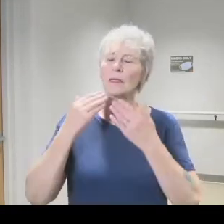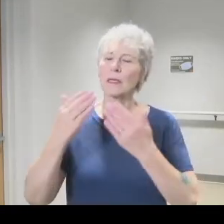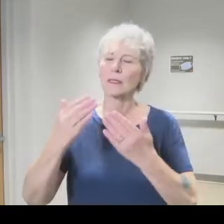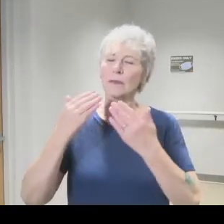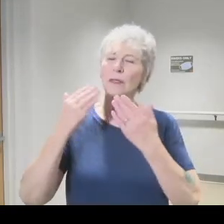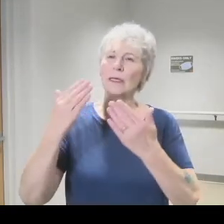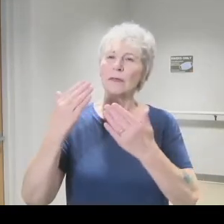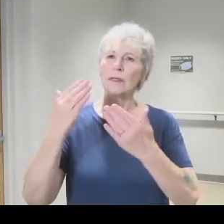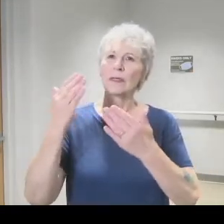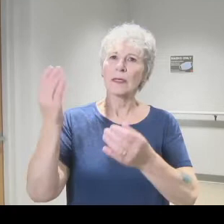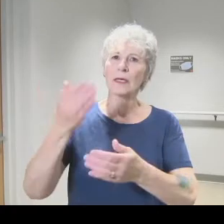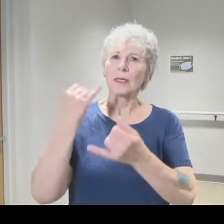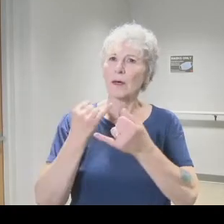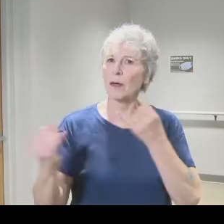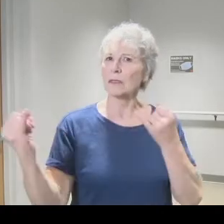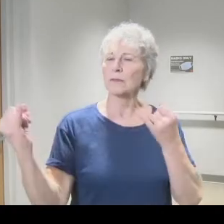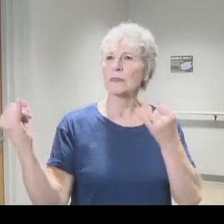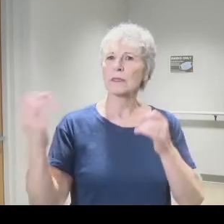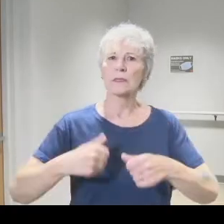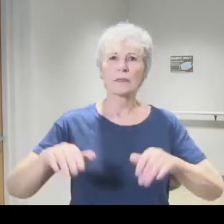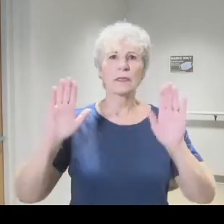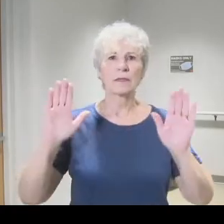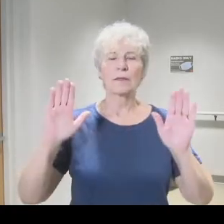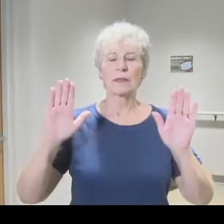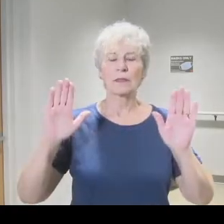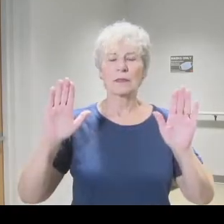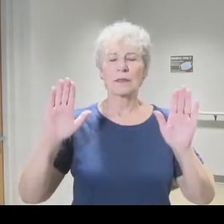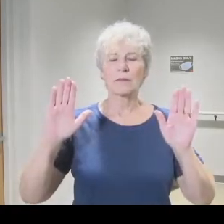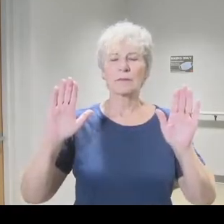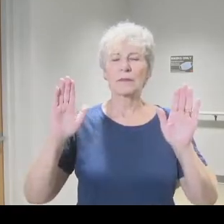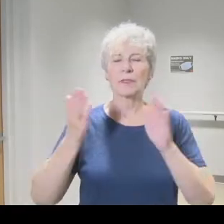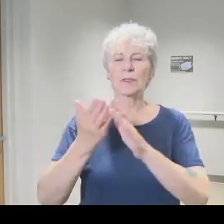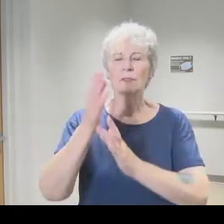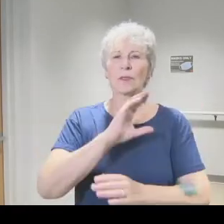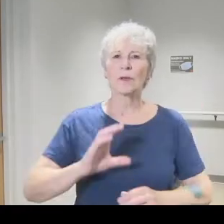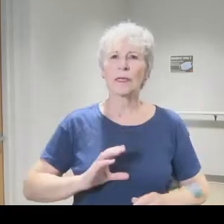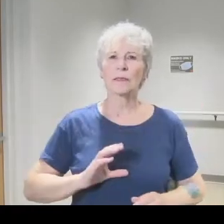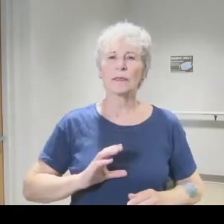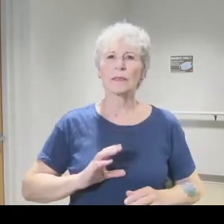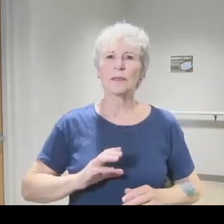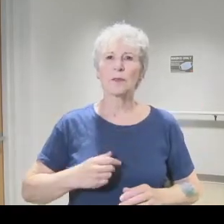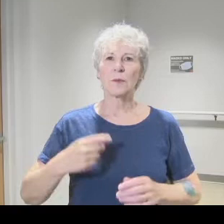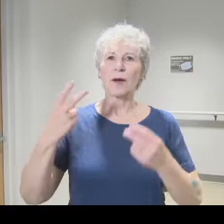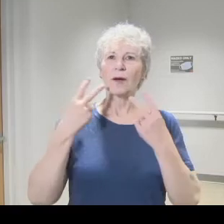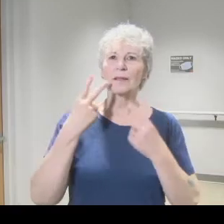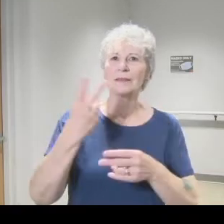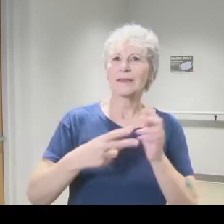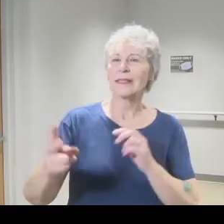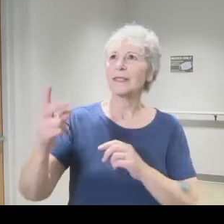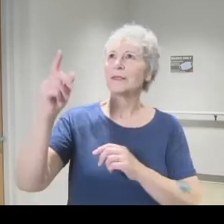the ultimate sacrifice on which we can cling to, knowing that through Christ, we are seen by God as righteous and